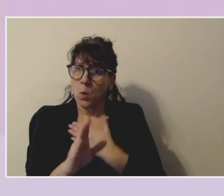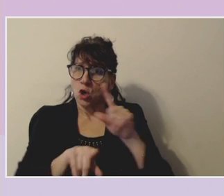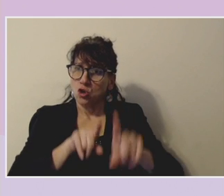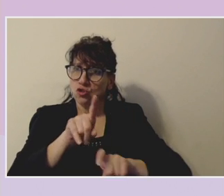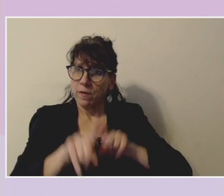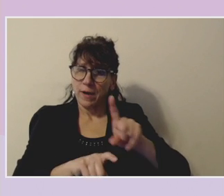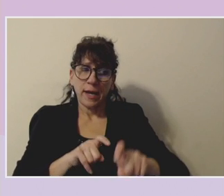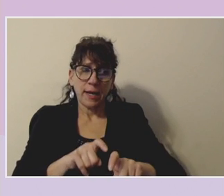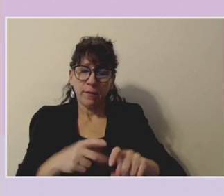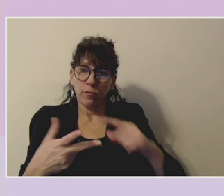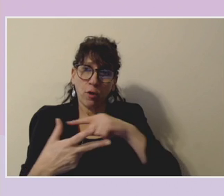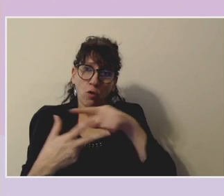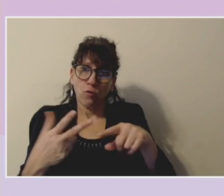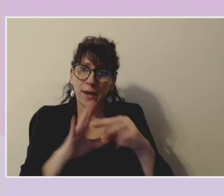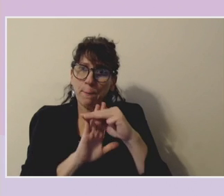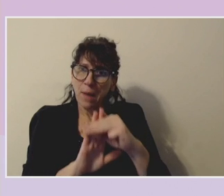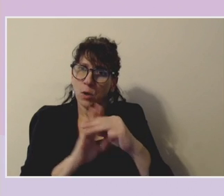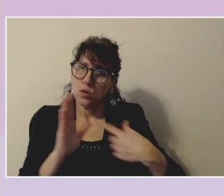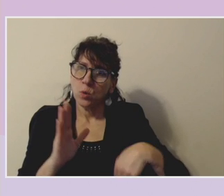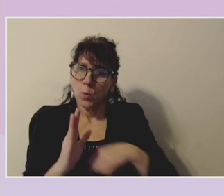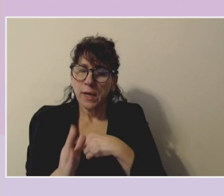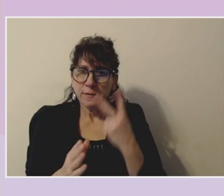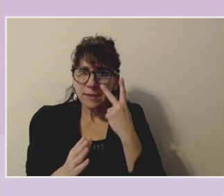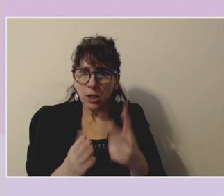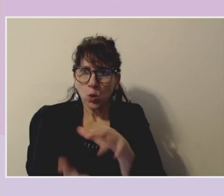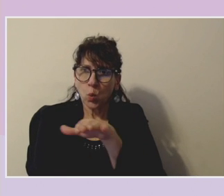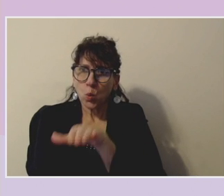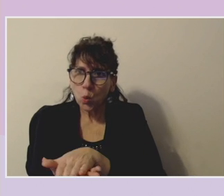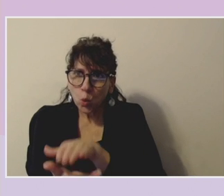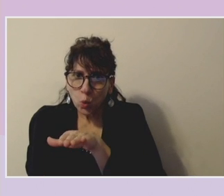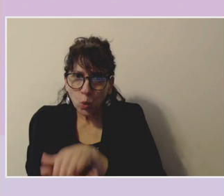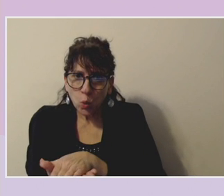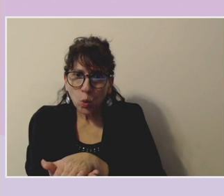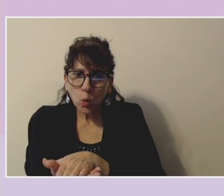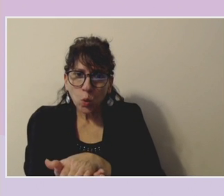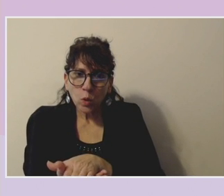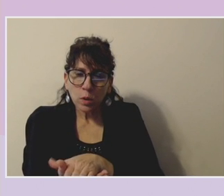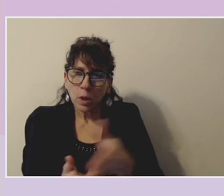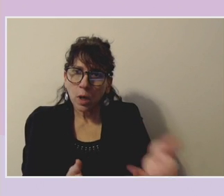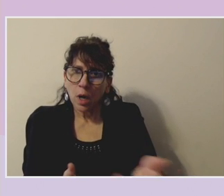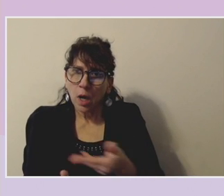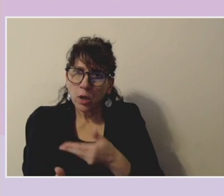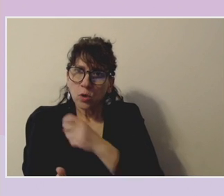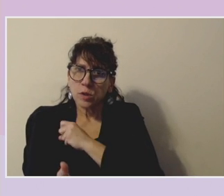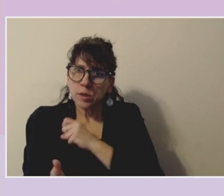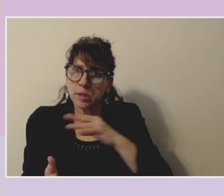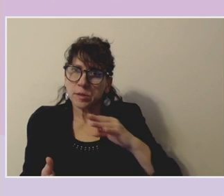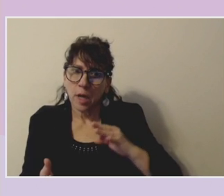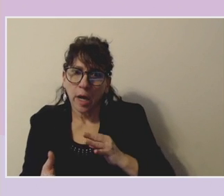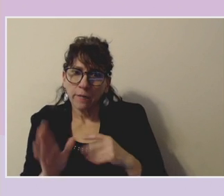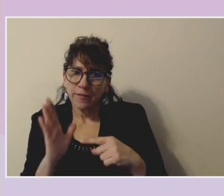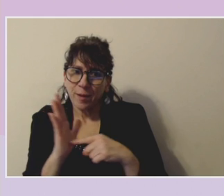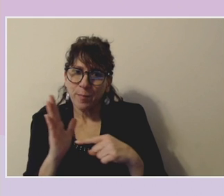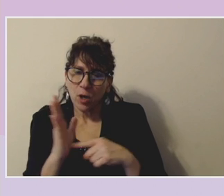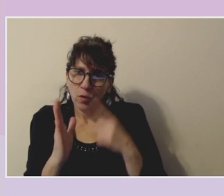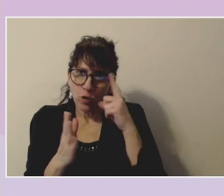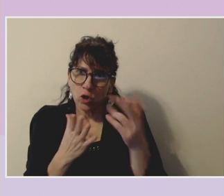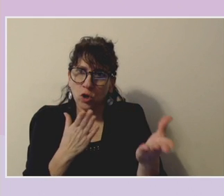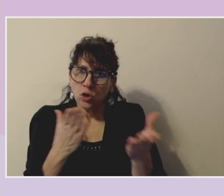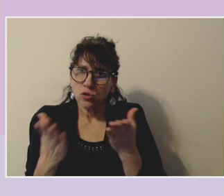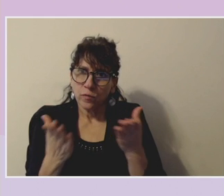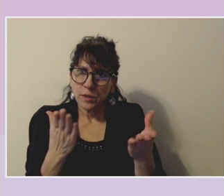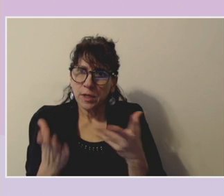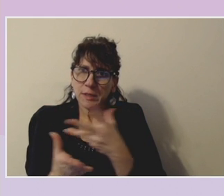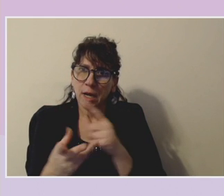three models that we're seeing, where the school hires the staff and they bill for the services. The other would be that